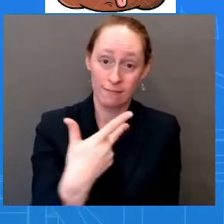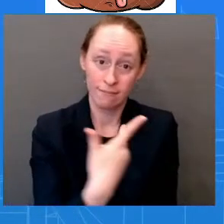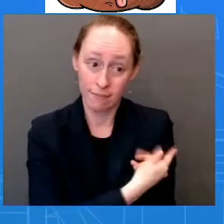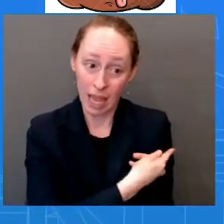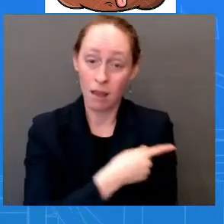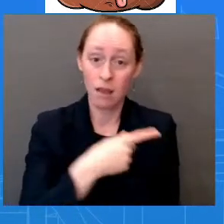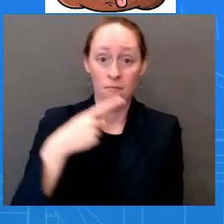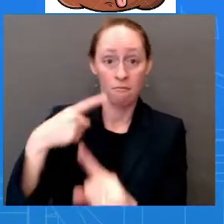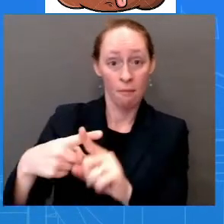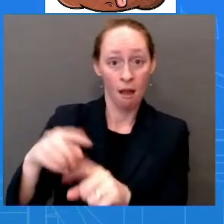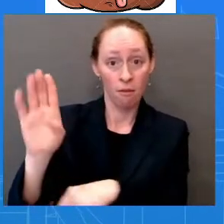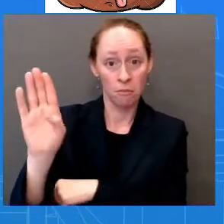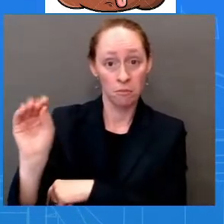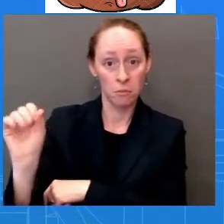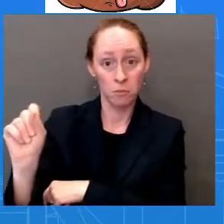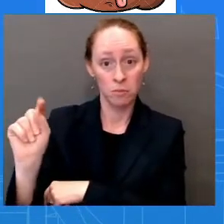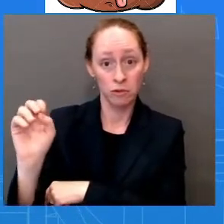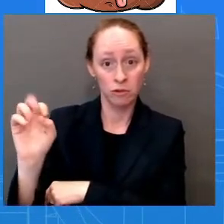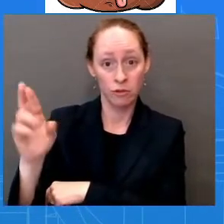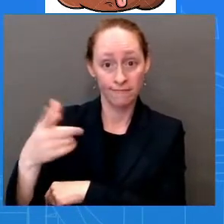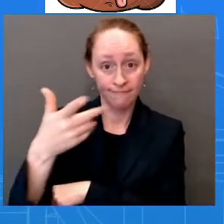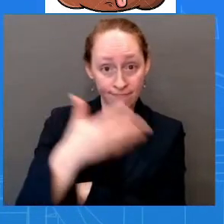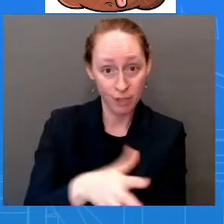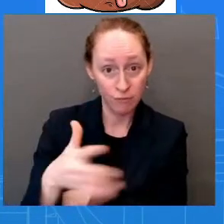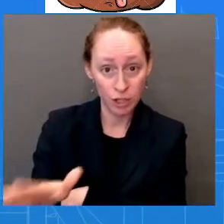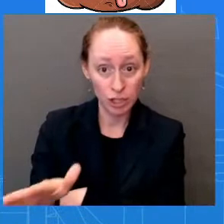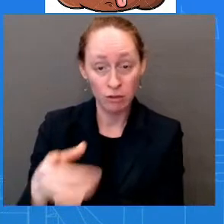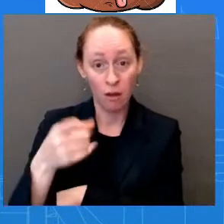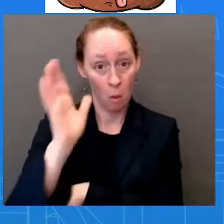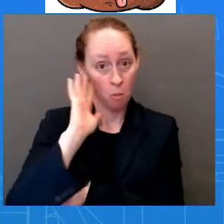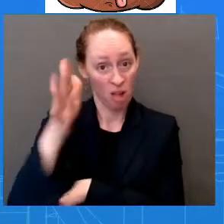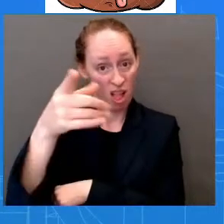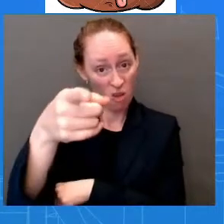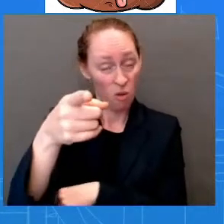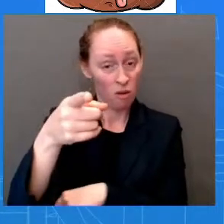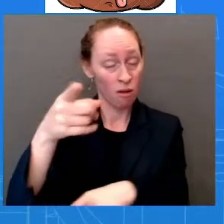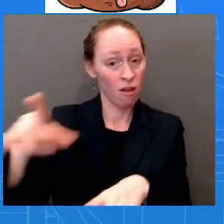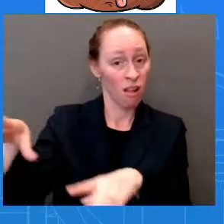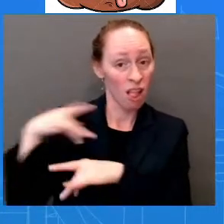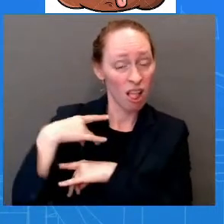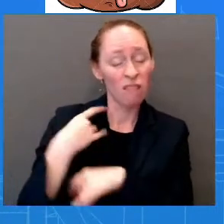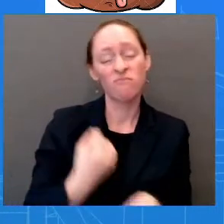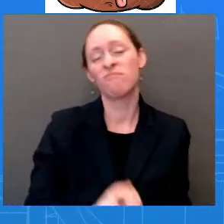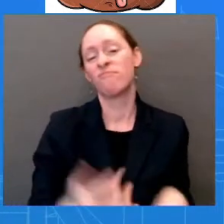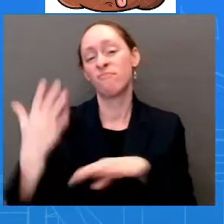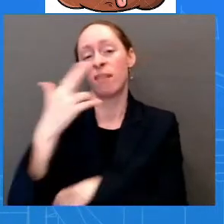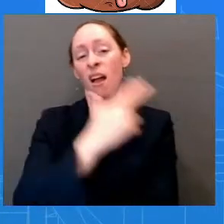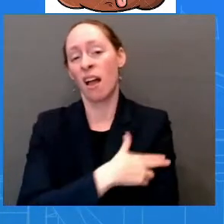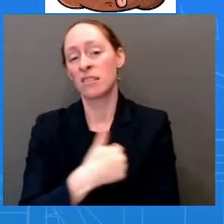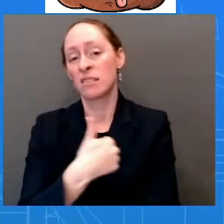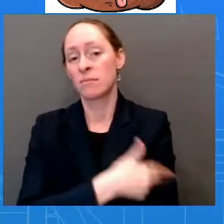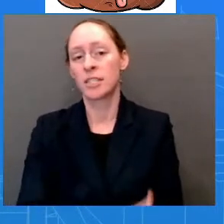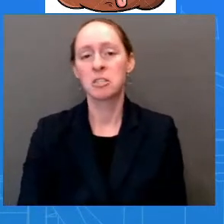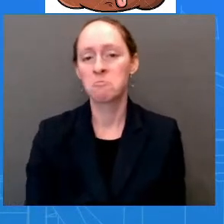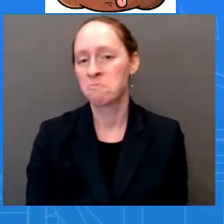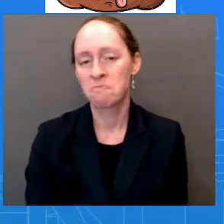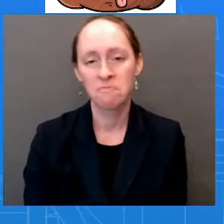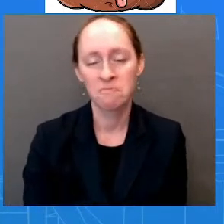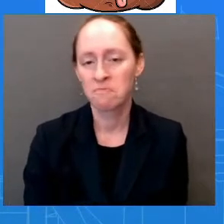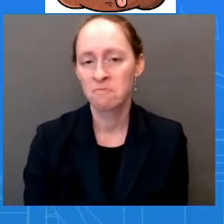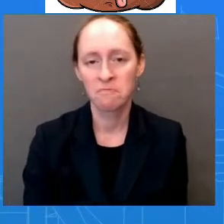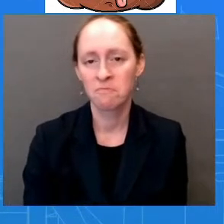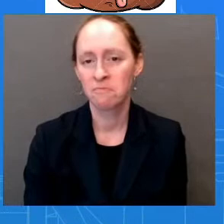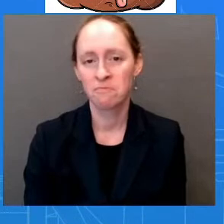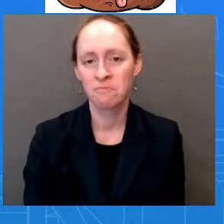Is exceedingly low. That's the message. People need to get their updated vaccine. You're a dusty bastard. Dr. Fauci,